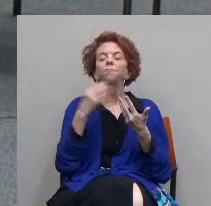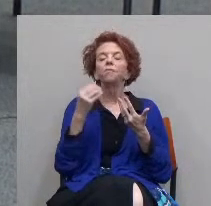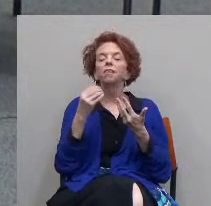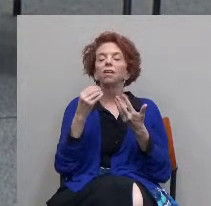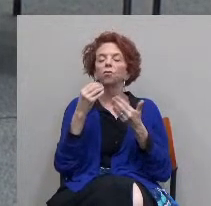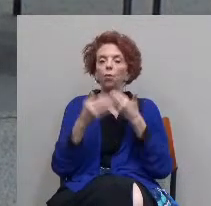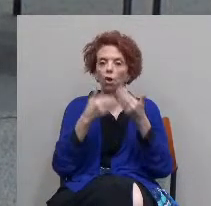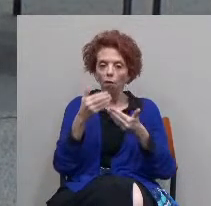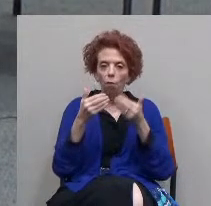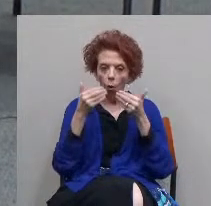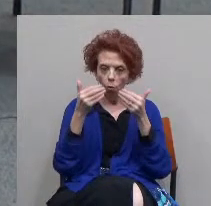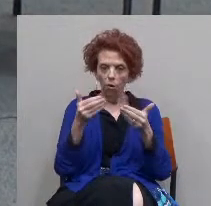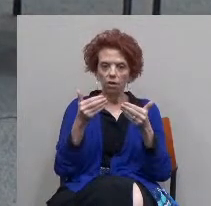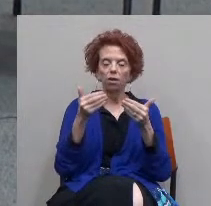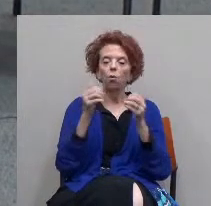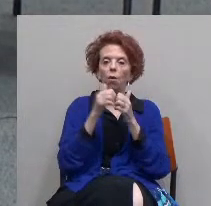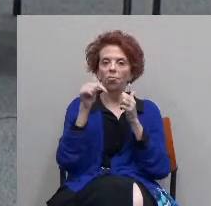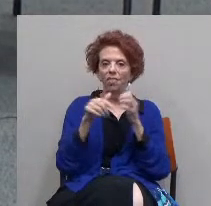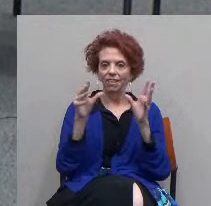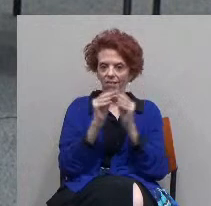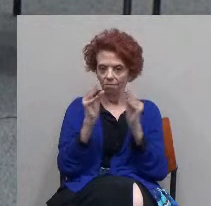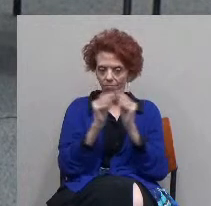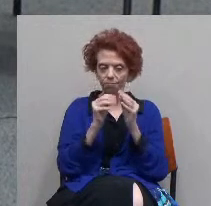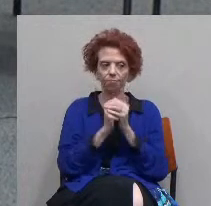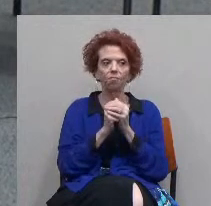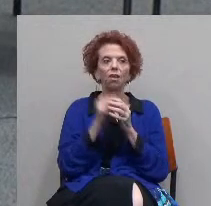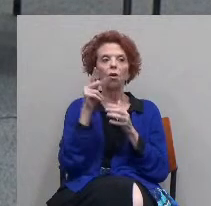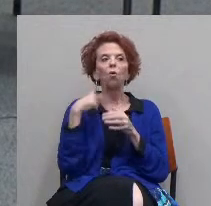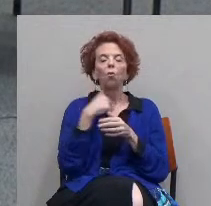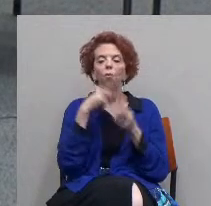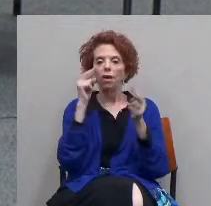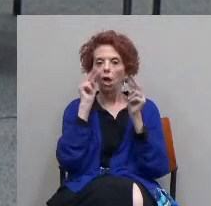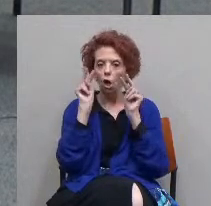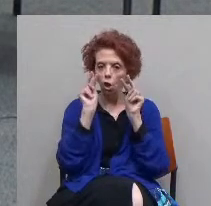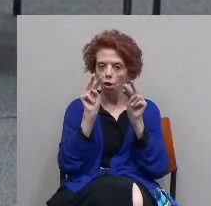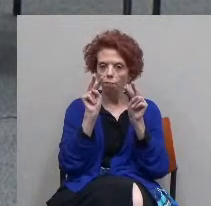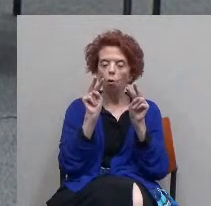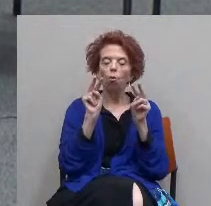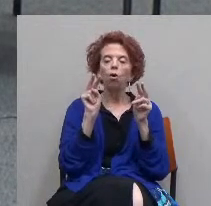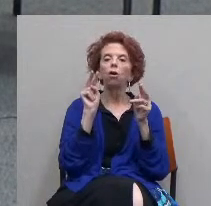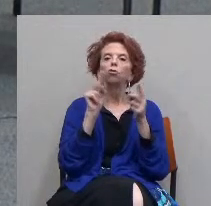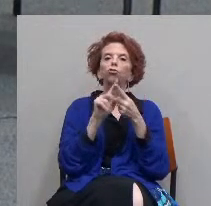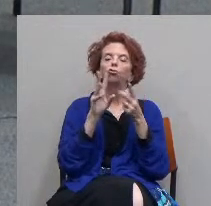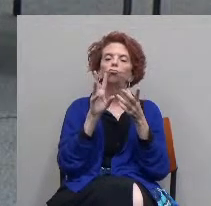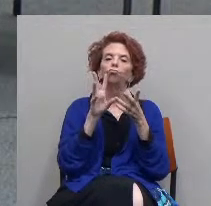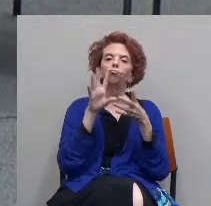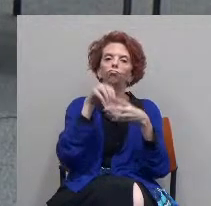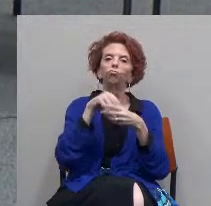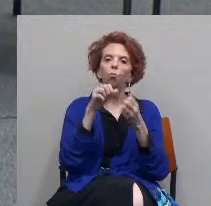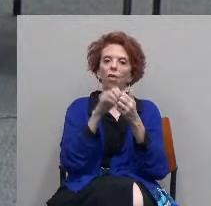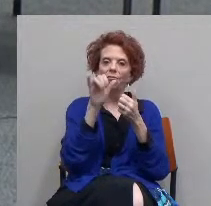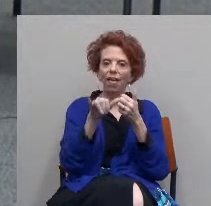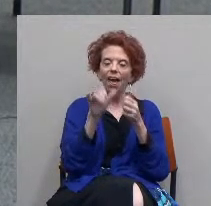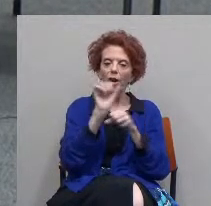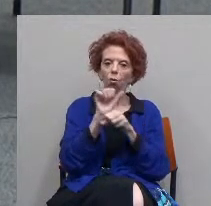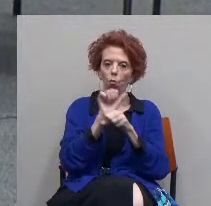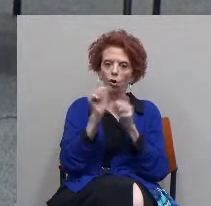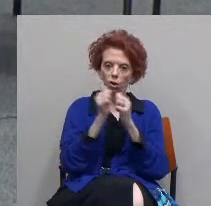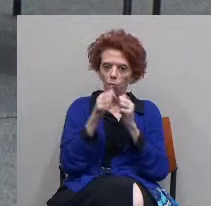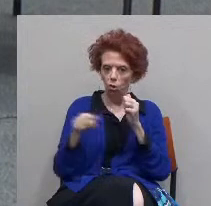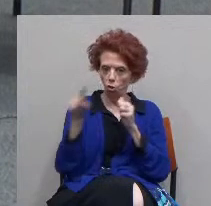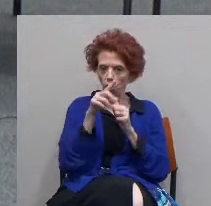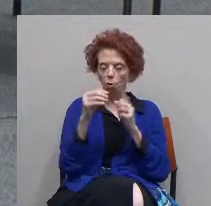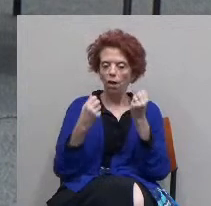we go into this session. And so we look forward to engaging in that alongside of you, supporting